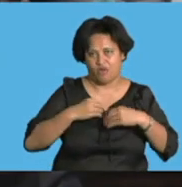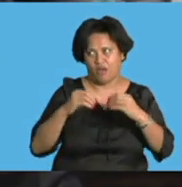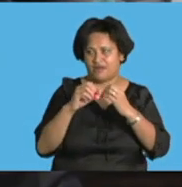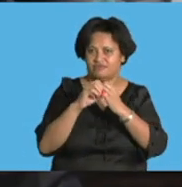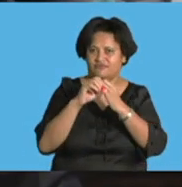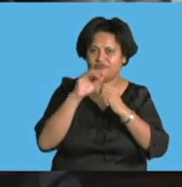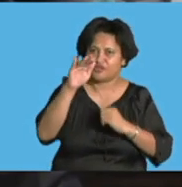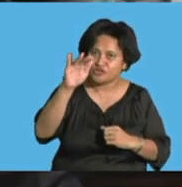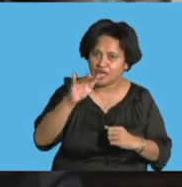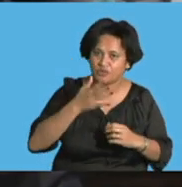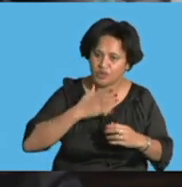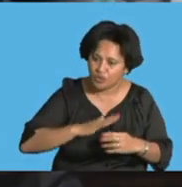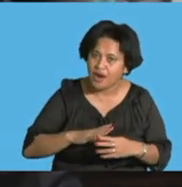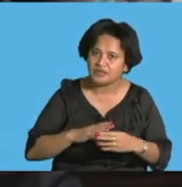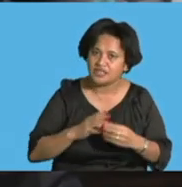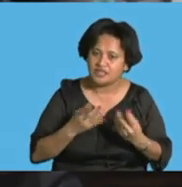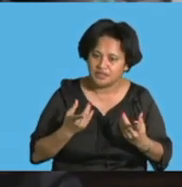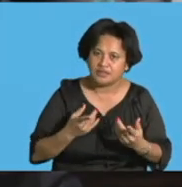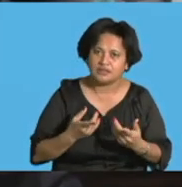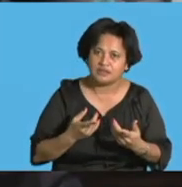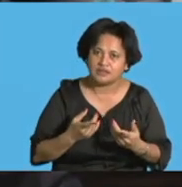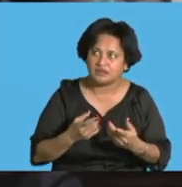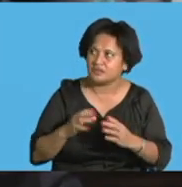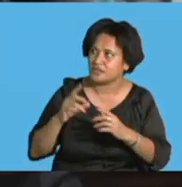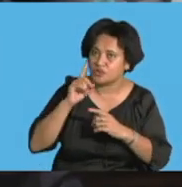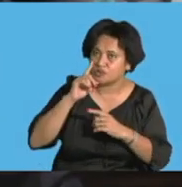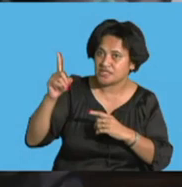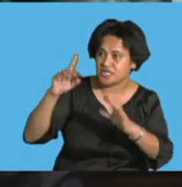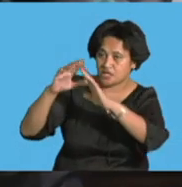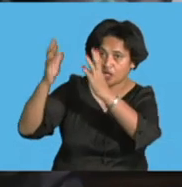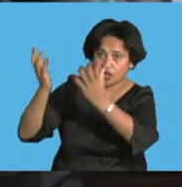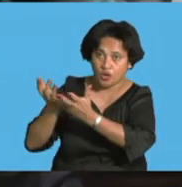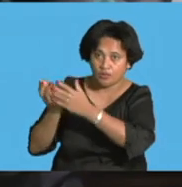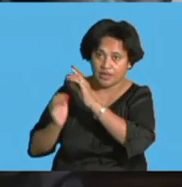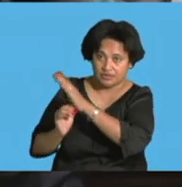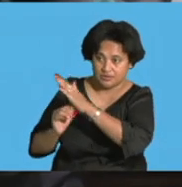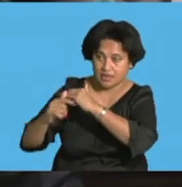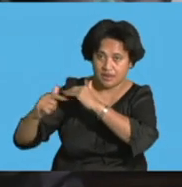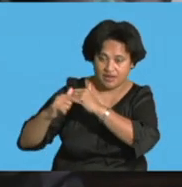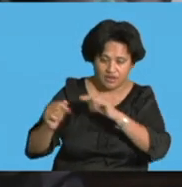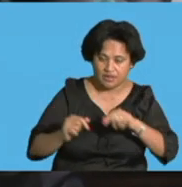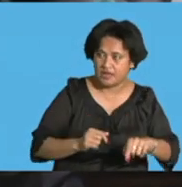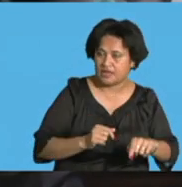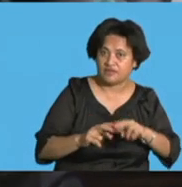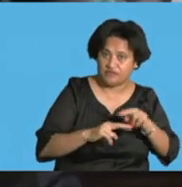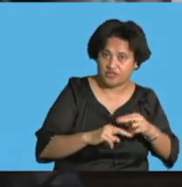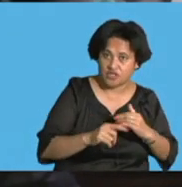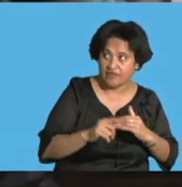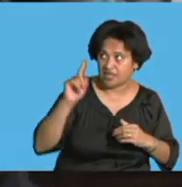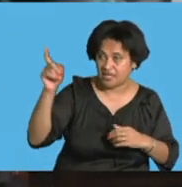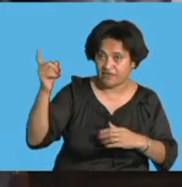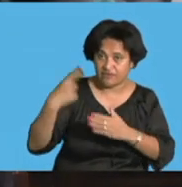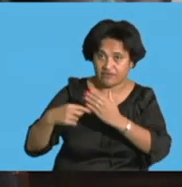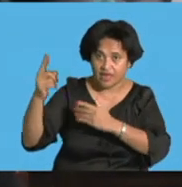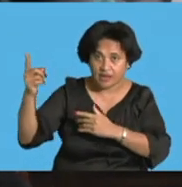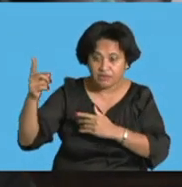secure against challenges posed by the global economic downturn. This budget provides the much-needed confidence in